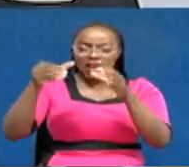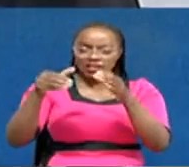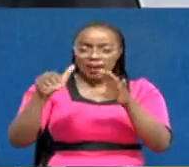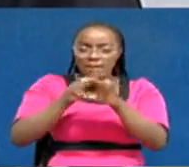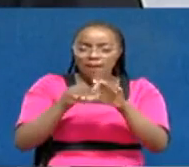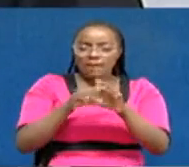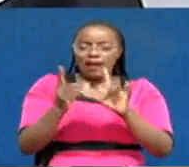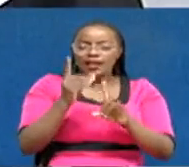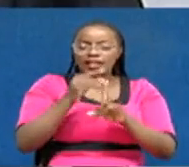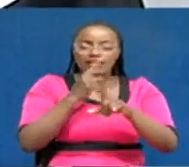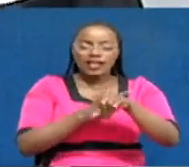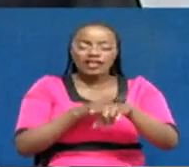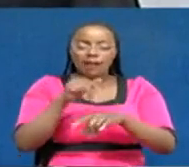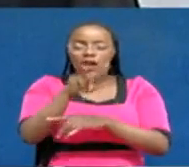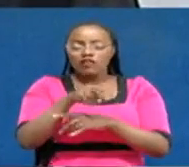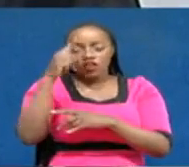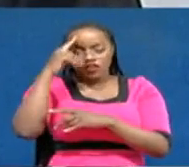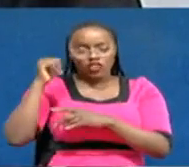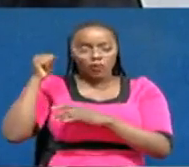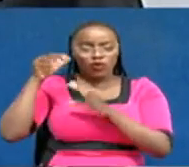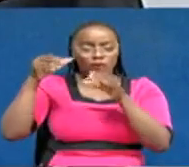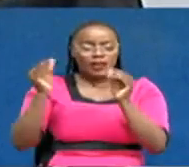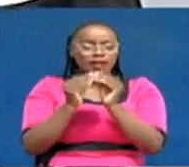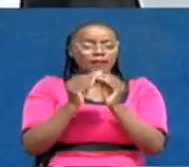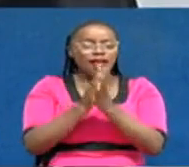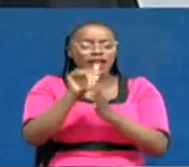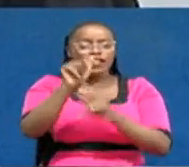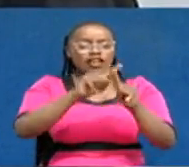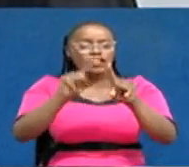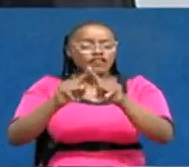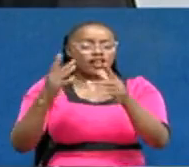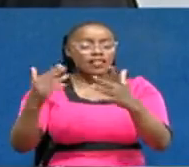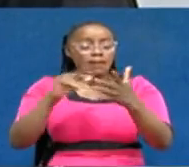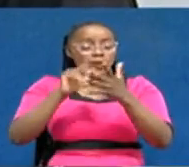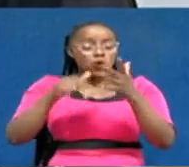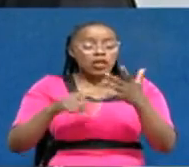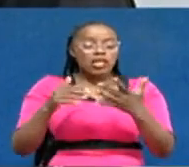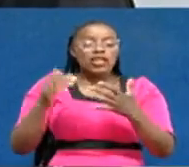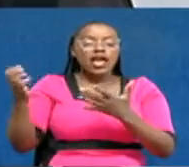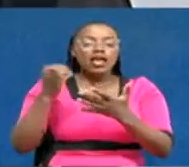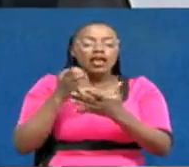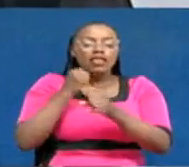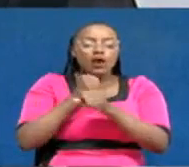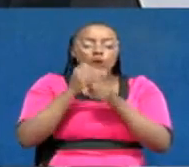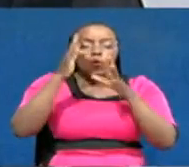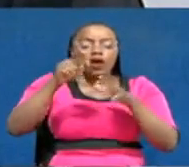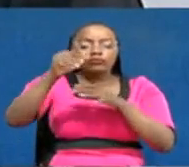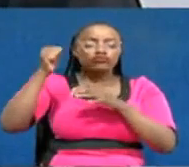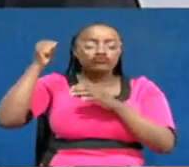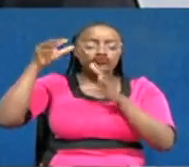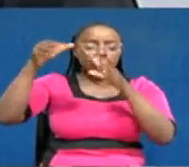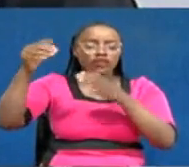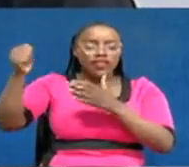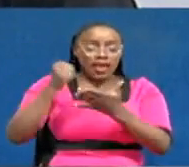on date, time, and venue of party meetings, and more. So these are the employees of the party who are